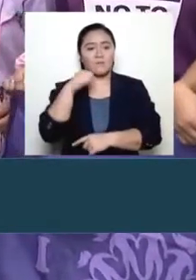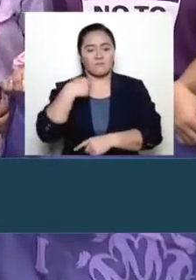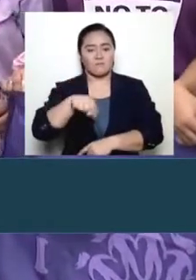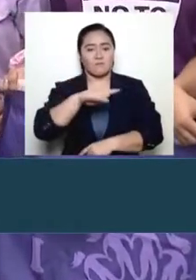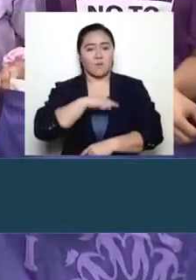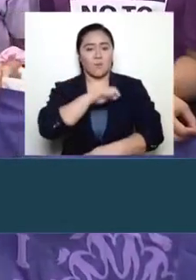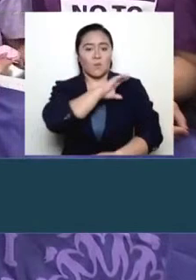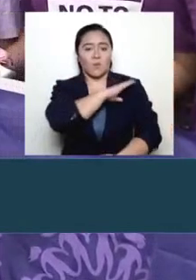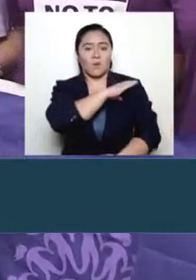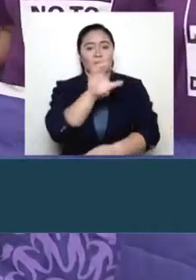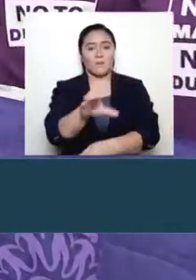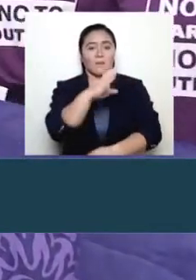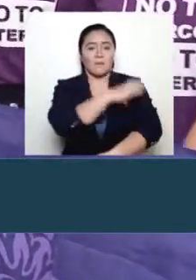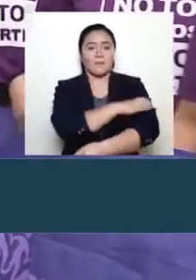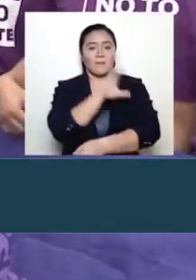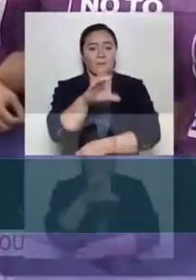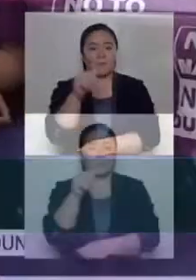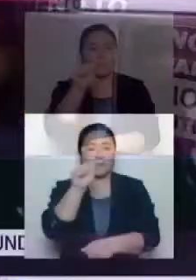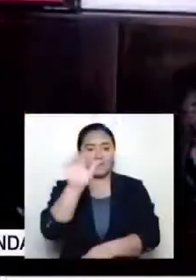Asia.